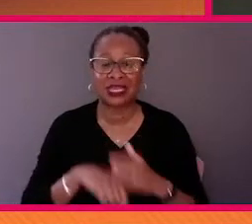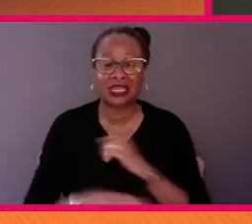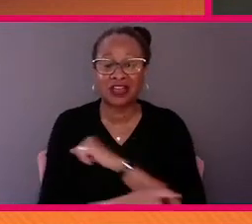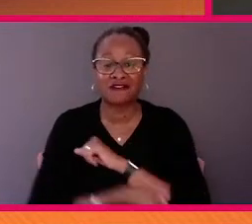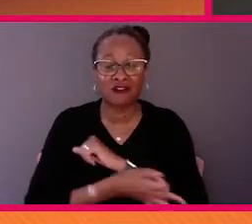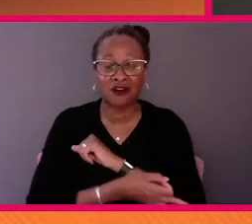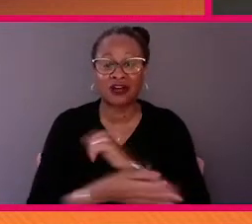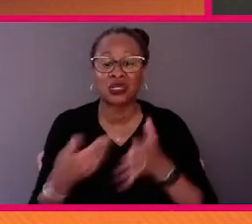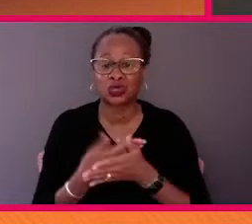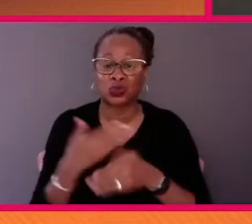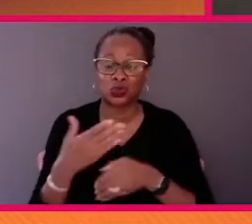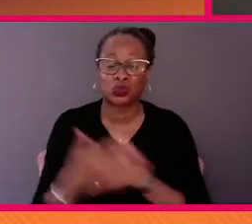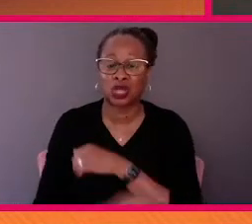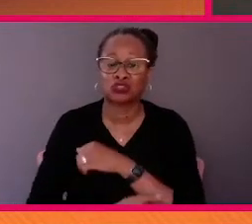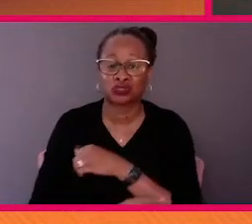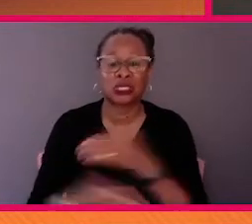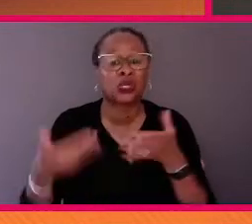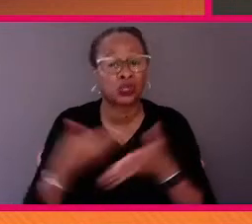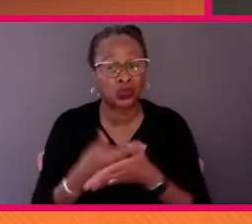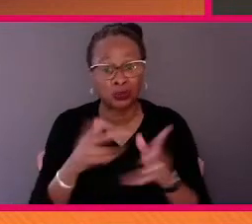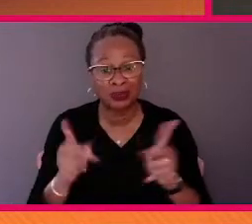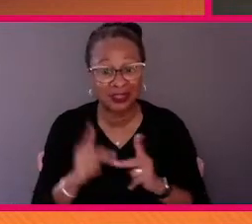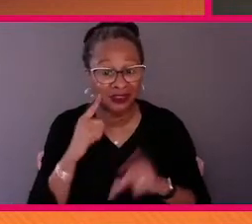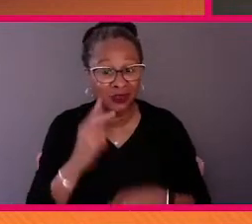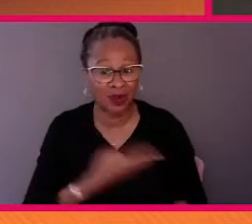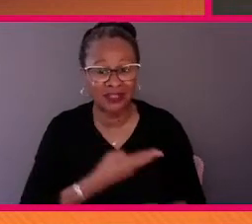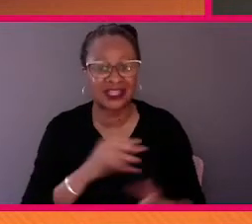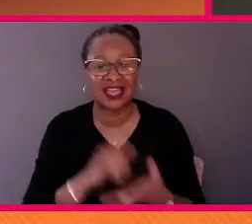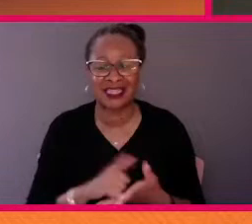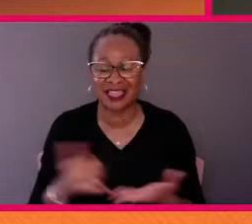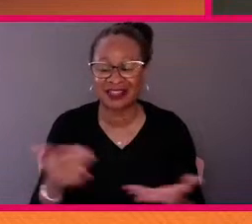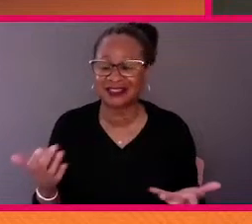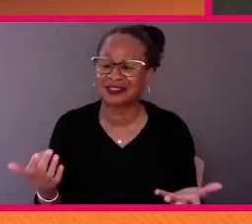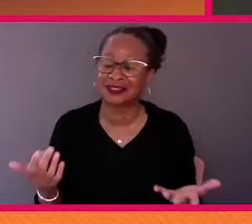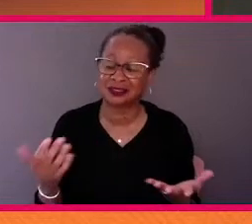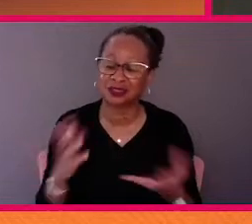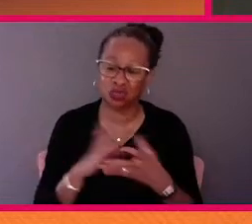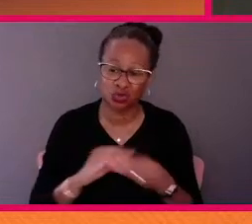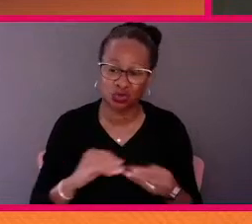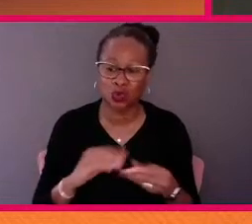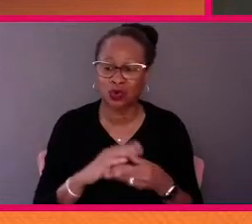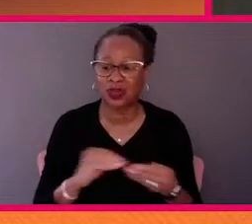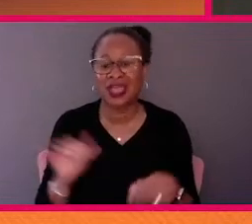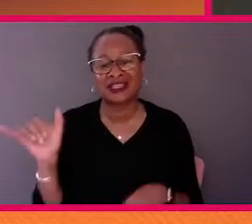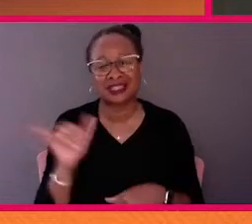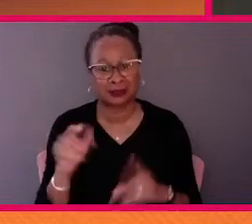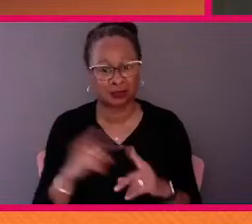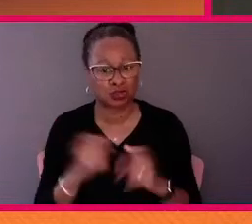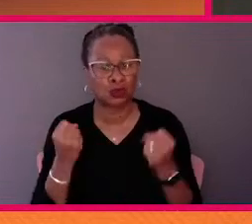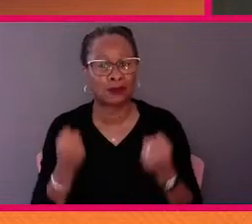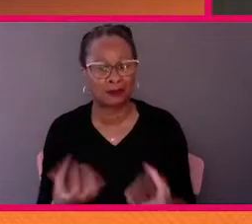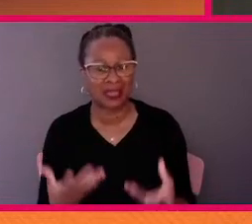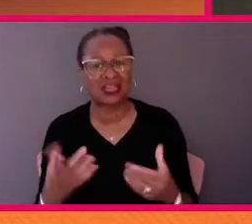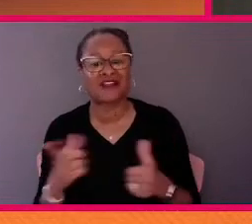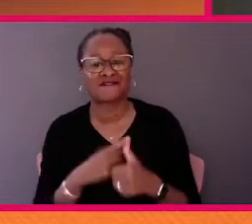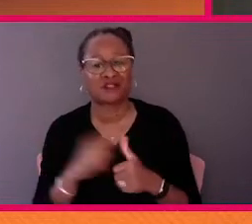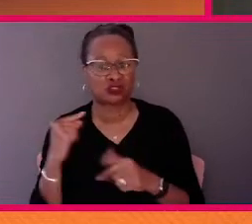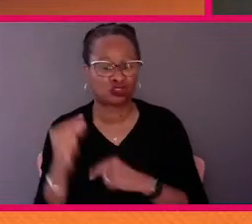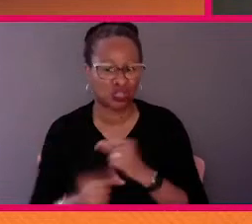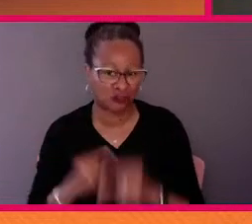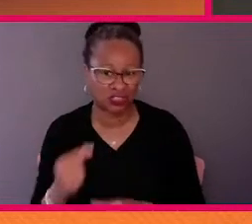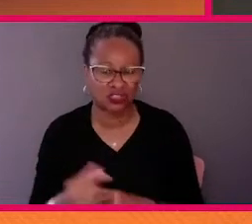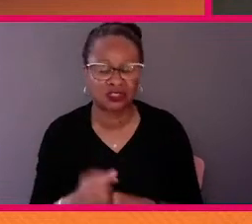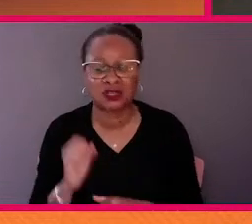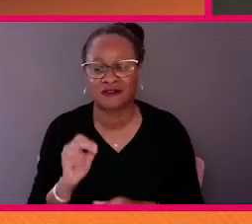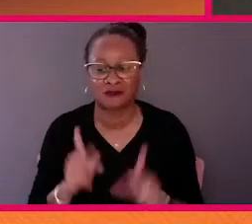new place? And that's a story just similar to a lot of the first generations,